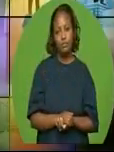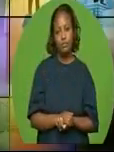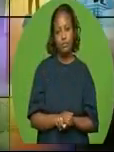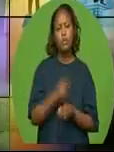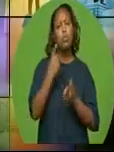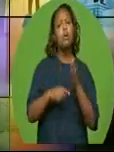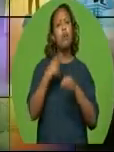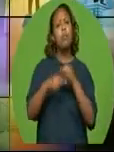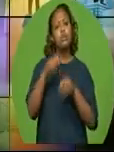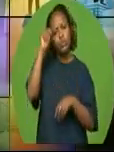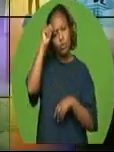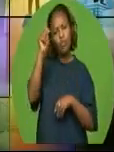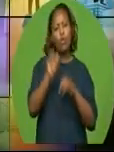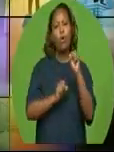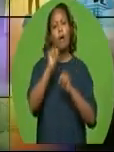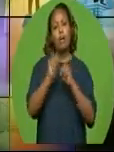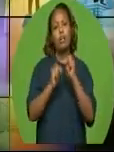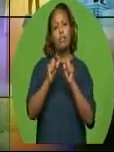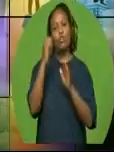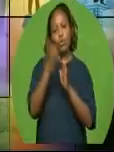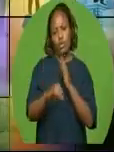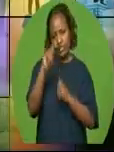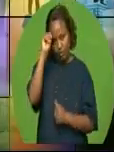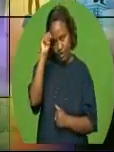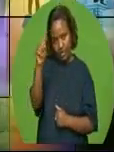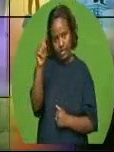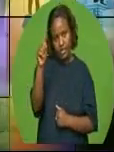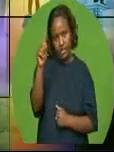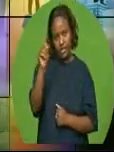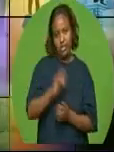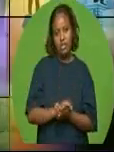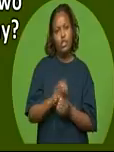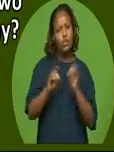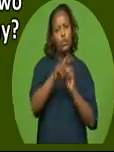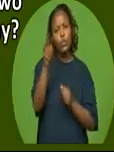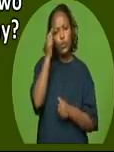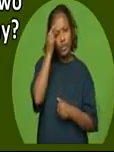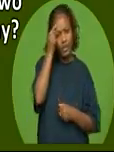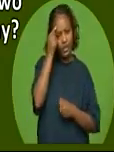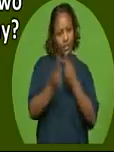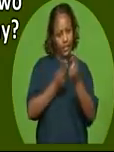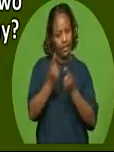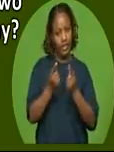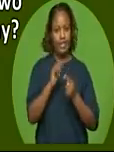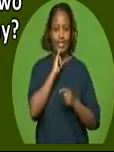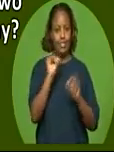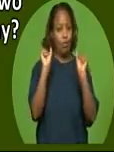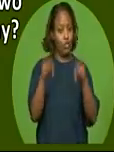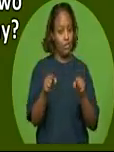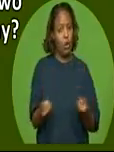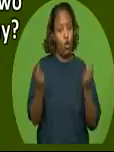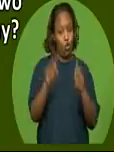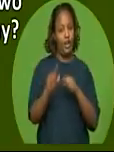commodities. What about the theory of comparative cost theory? Do you think trade